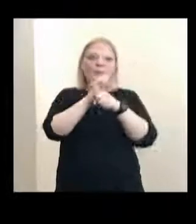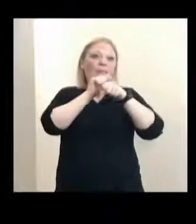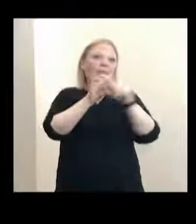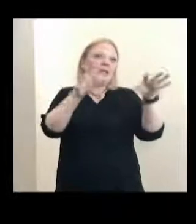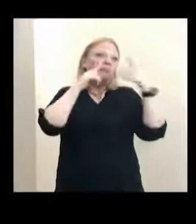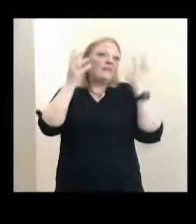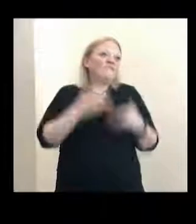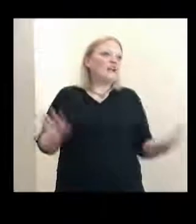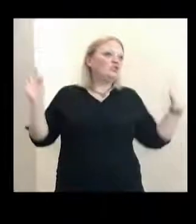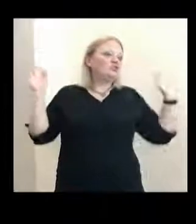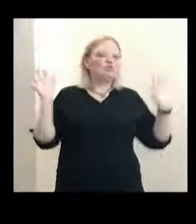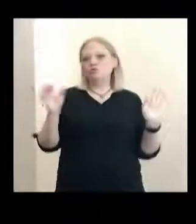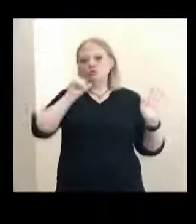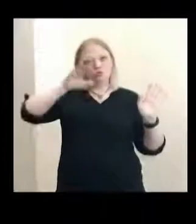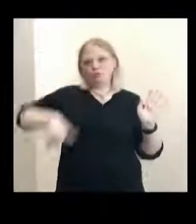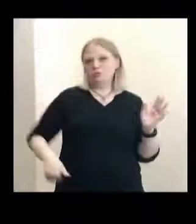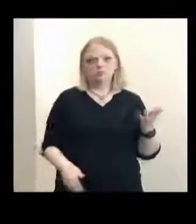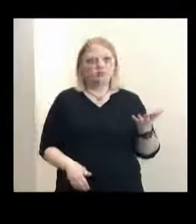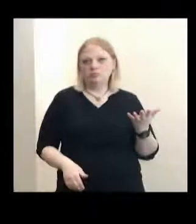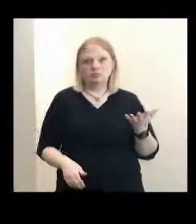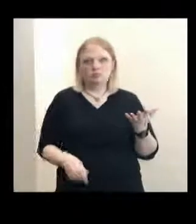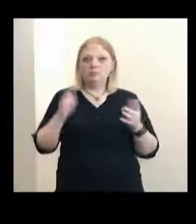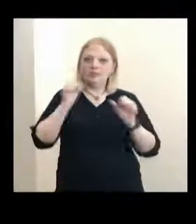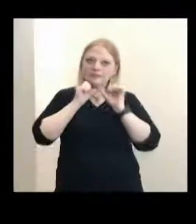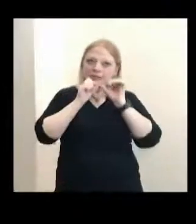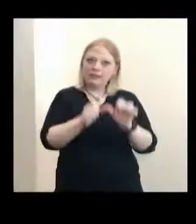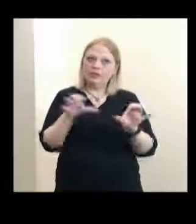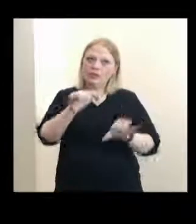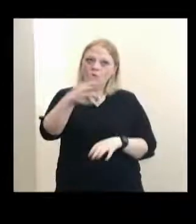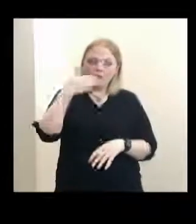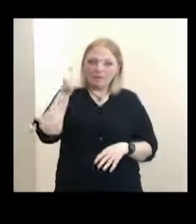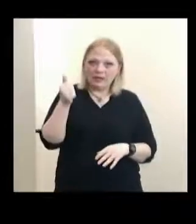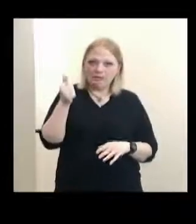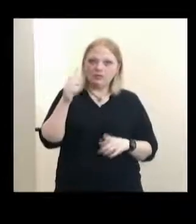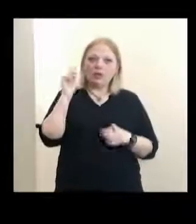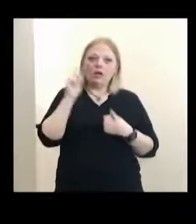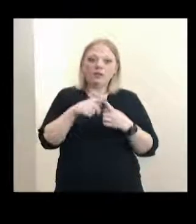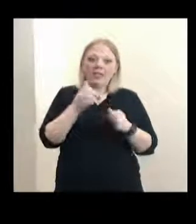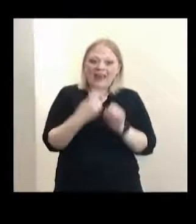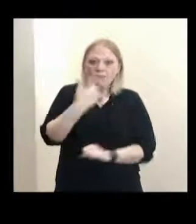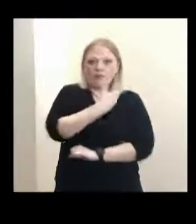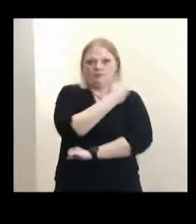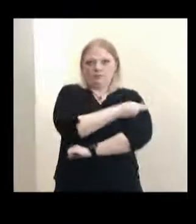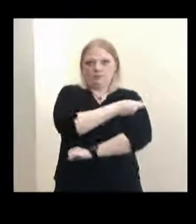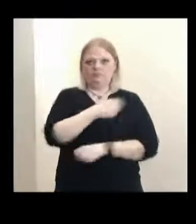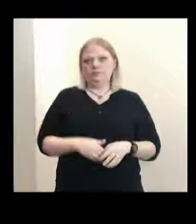we are not over the pandemic. And we need to continue to doing our best until everyone is vaccinated.